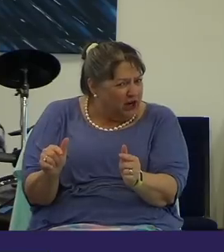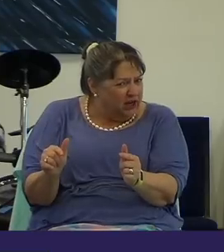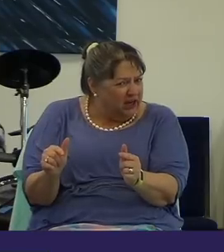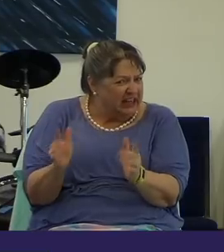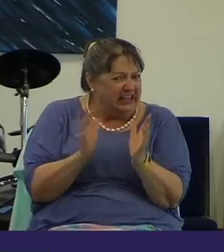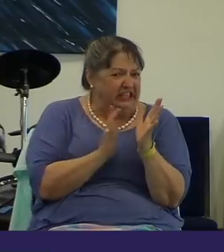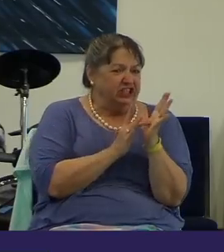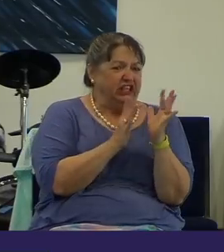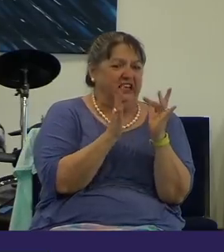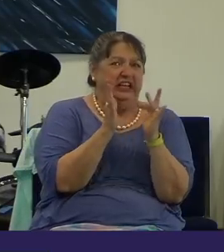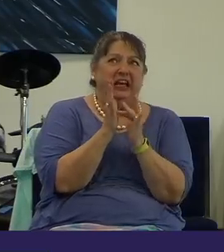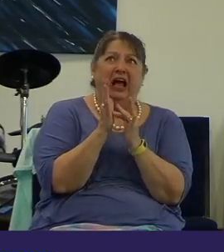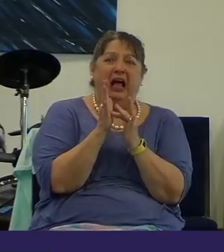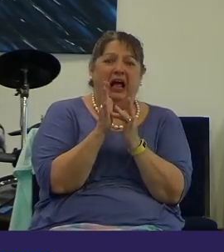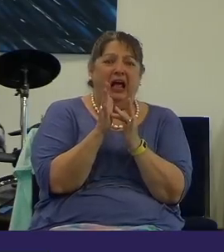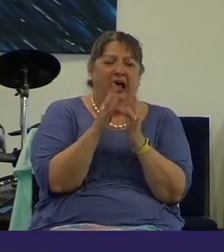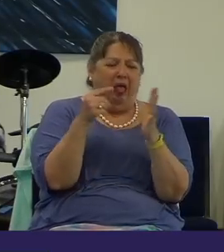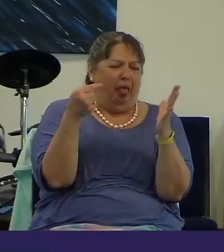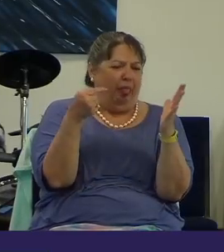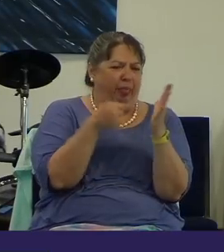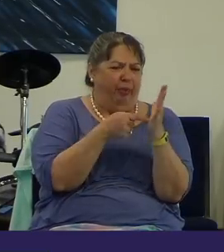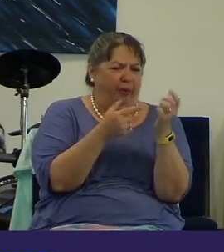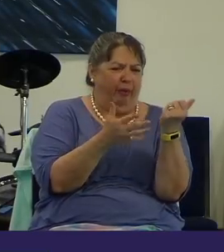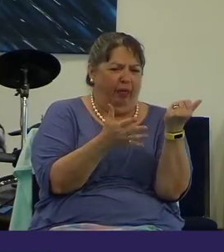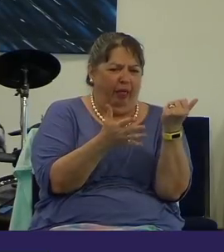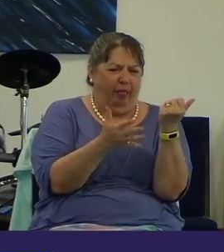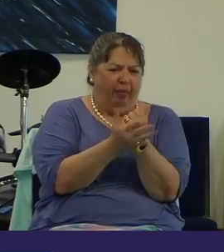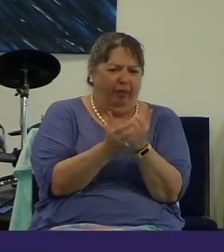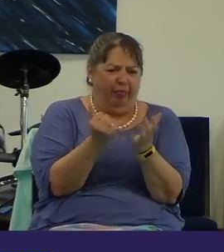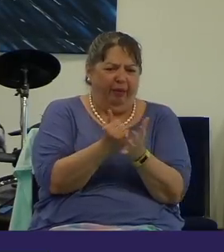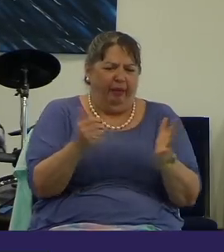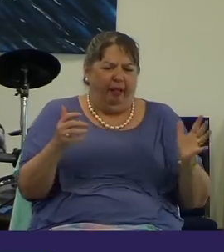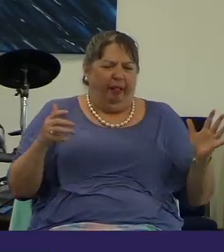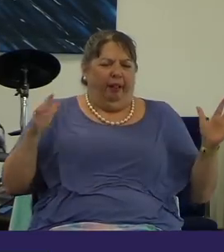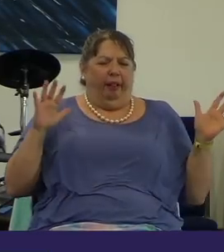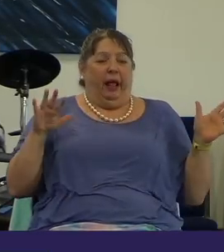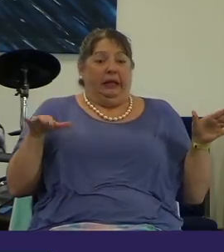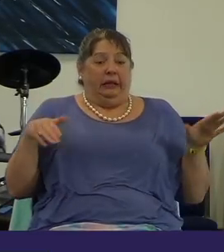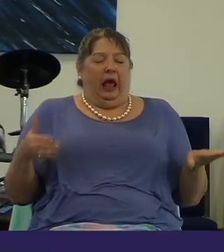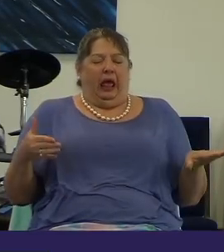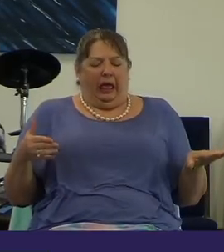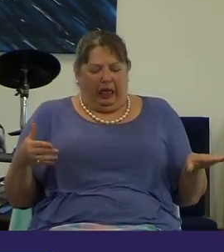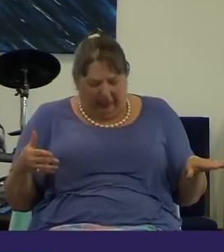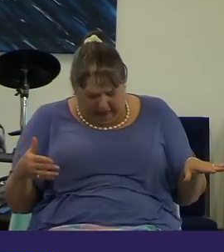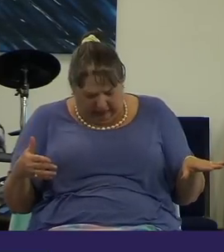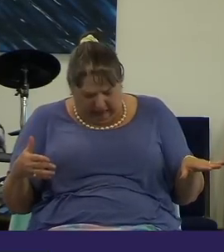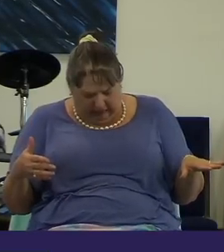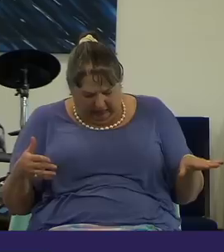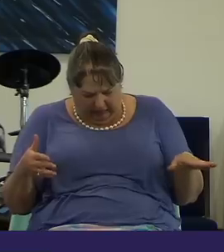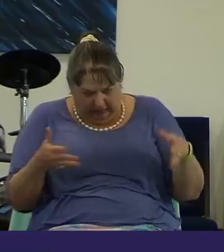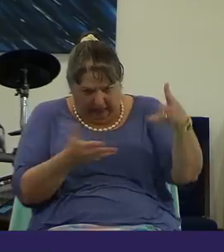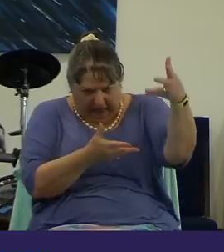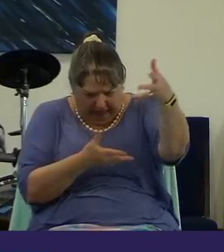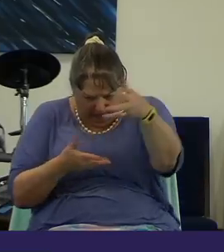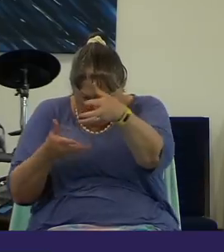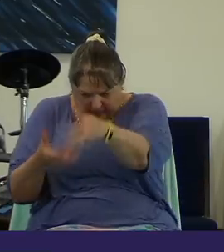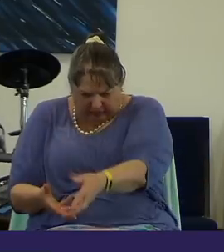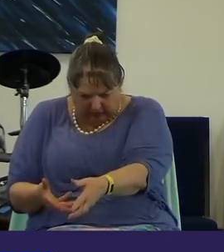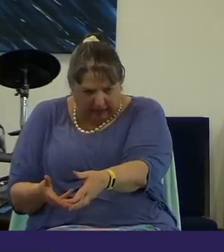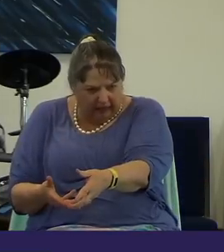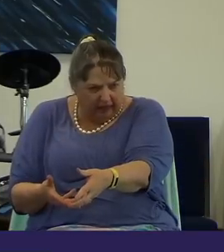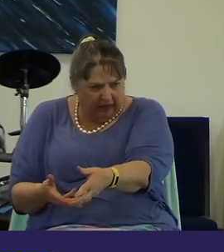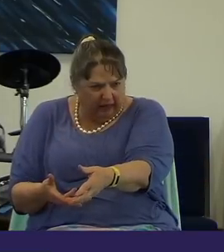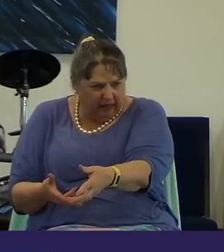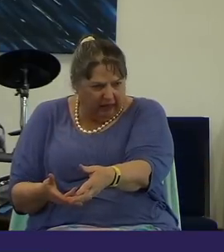was pierced to prove that he was dead, conquered death. I don't know about you this morning, but